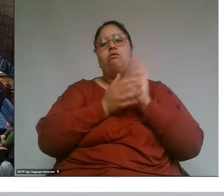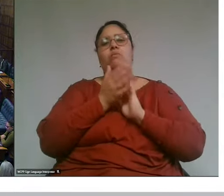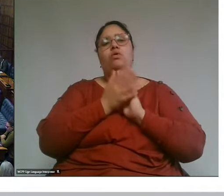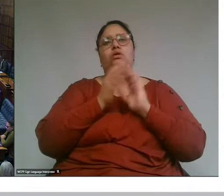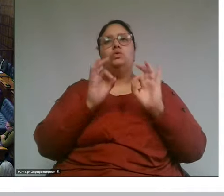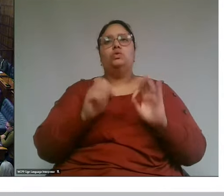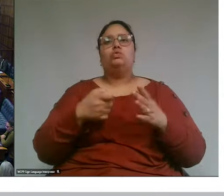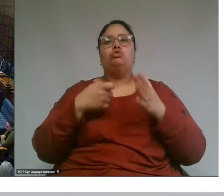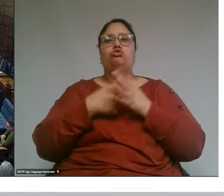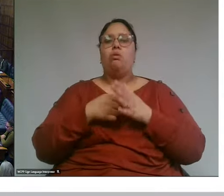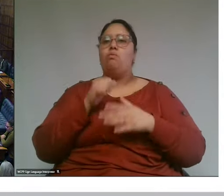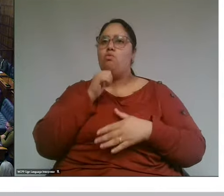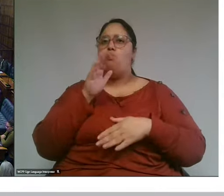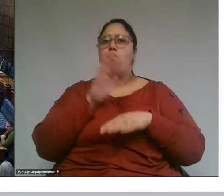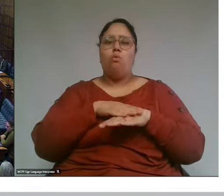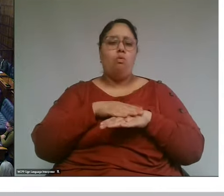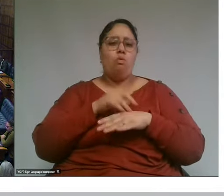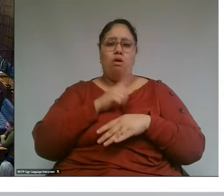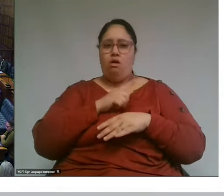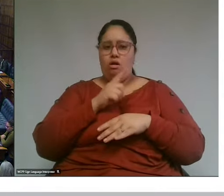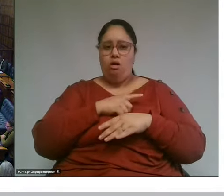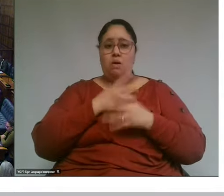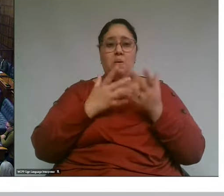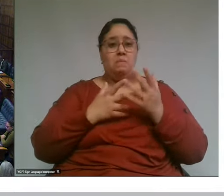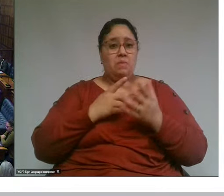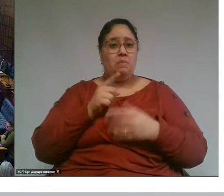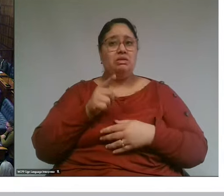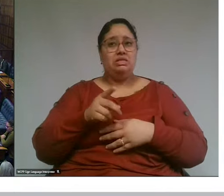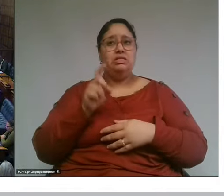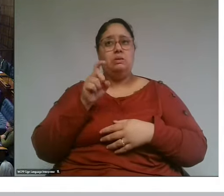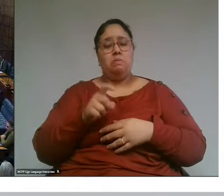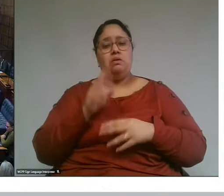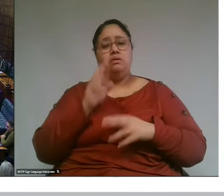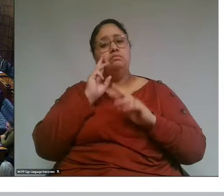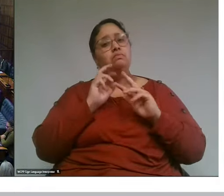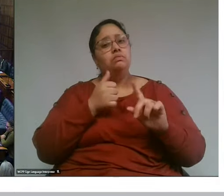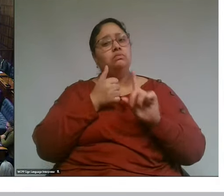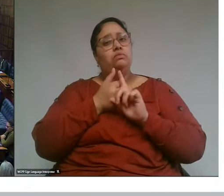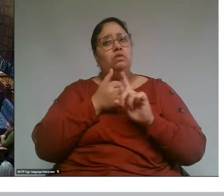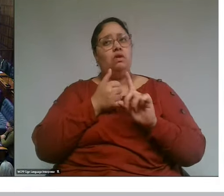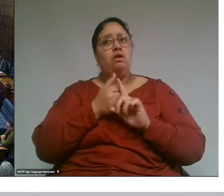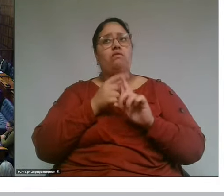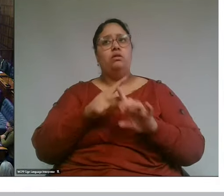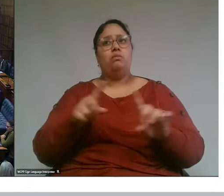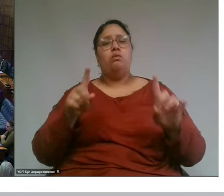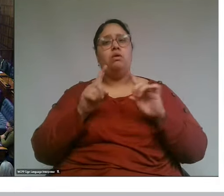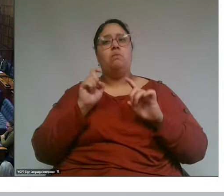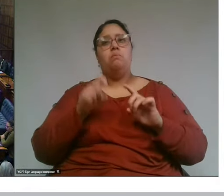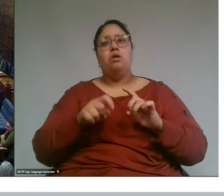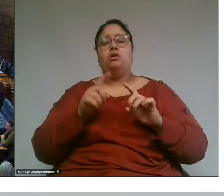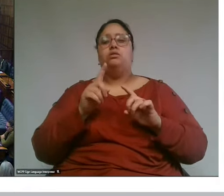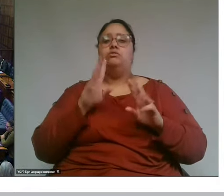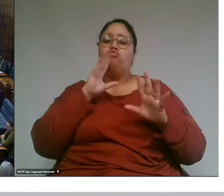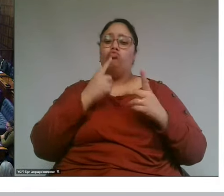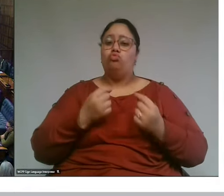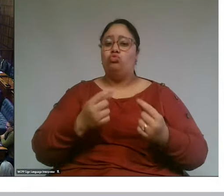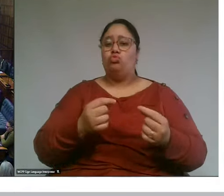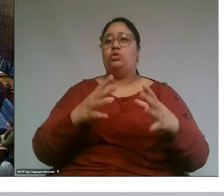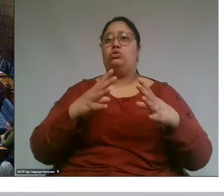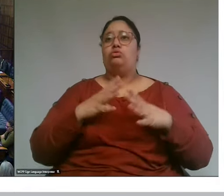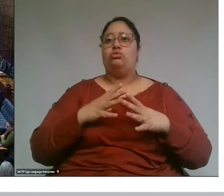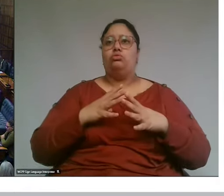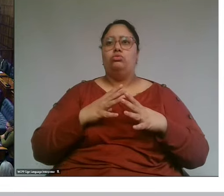shops anymore maybe that should be a research on its own that the department must actually conduct